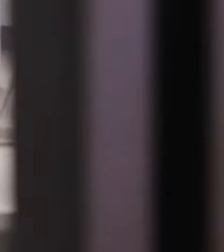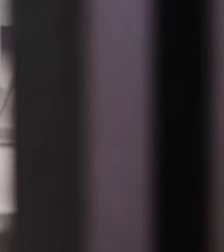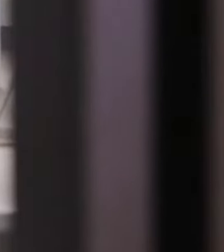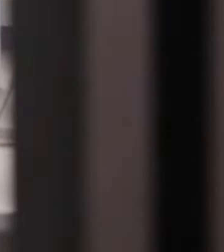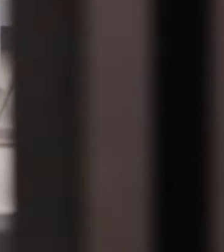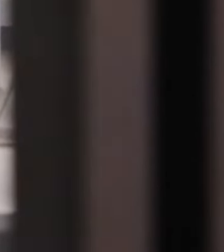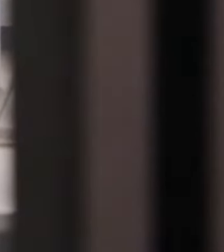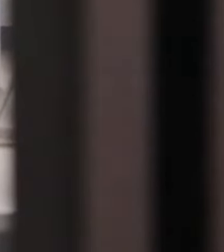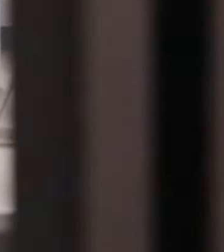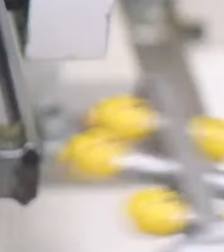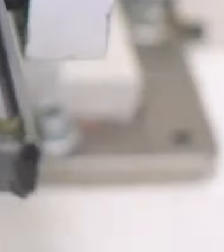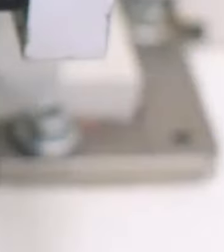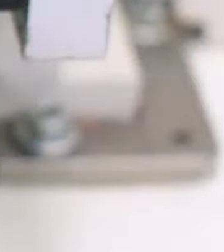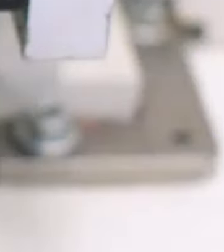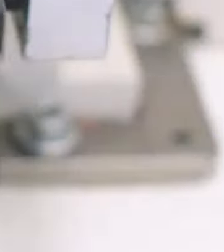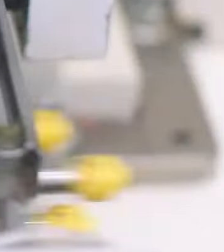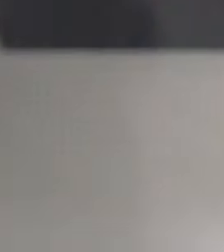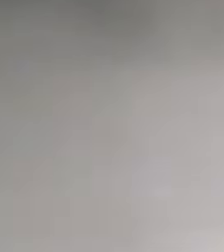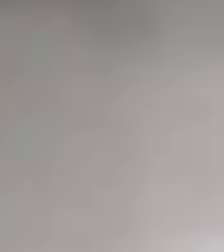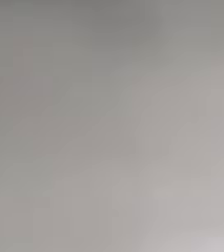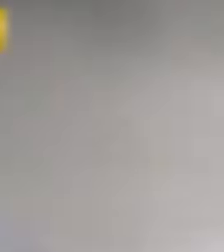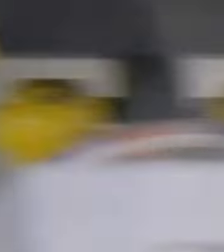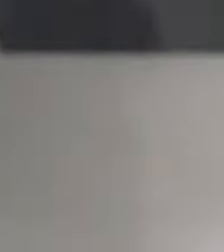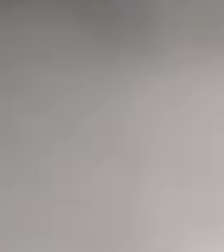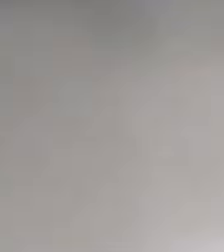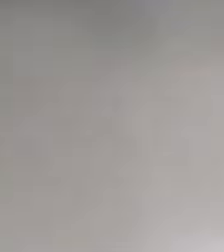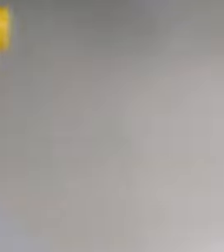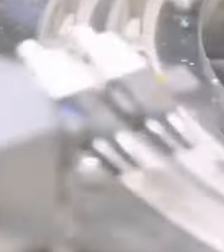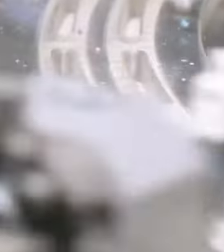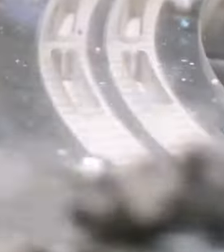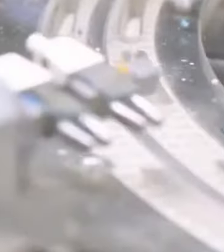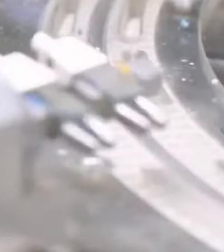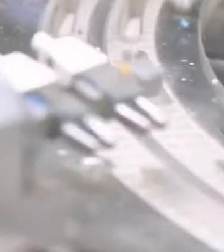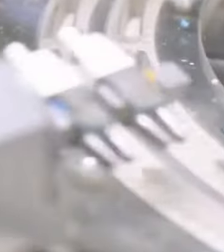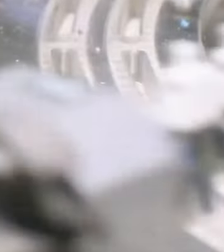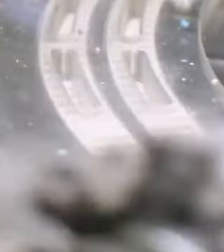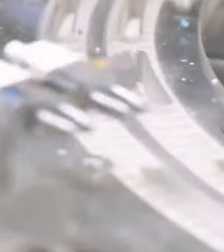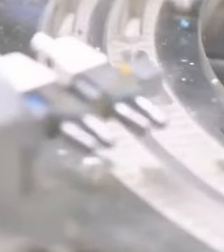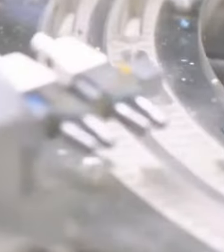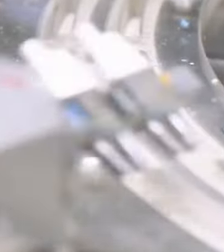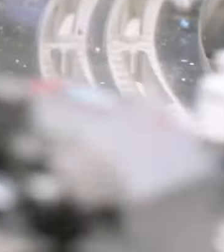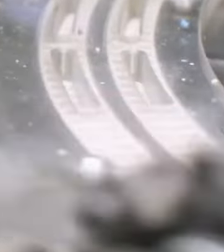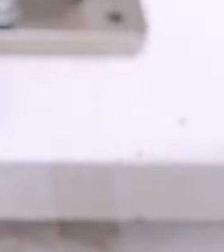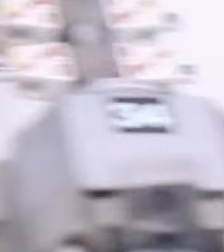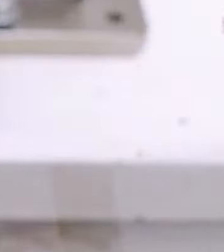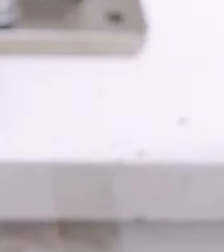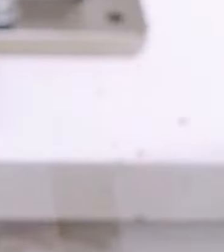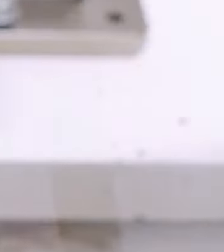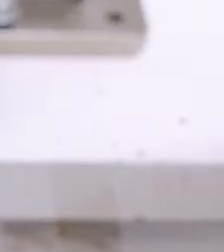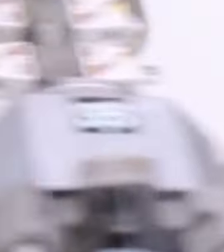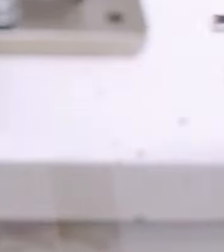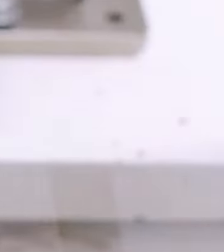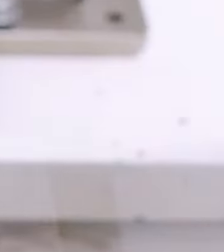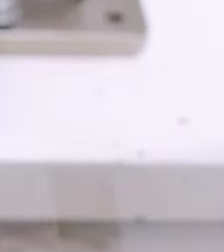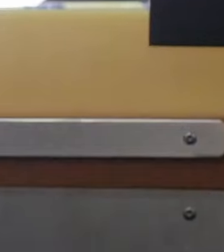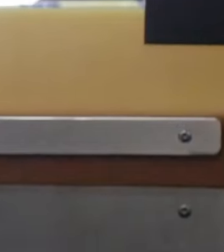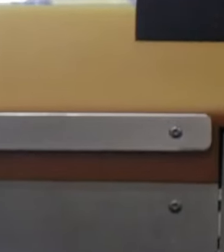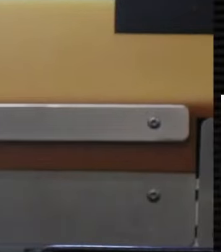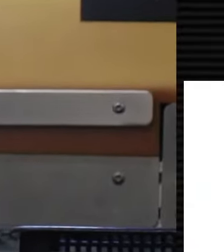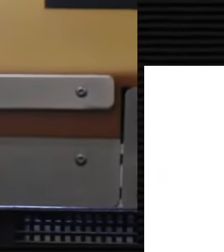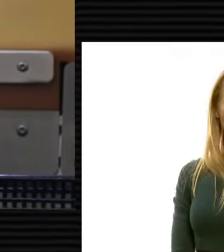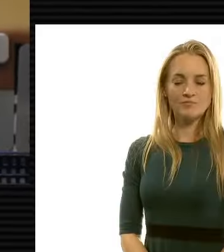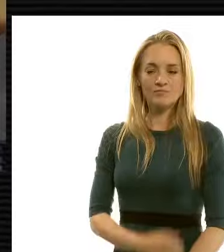station. Let's add some personality to this. Meanwhile, another machine does the same with